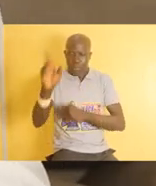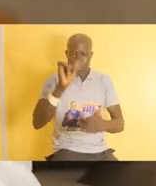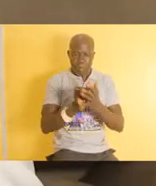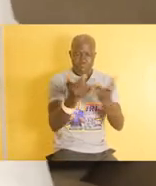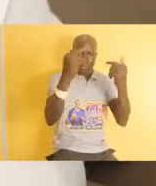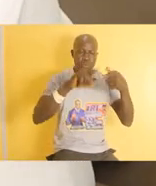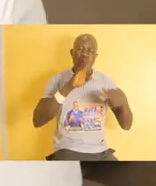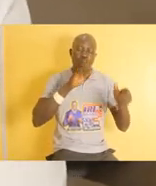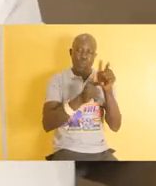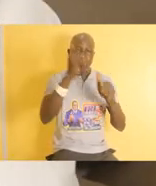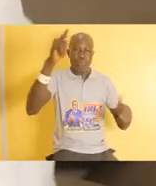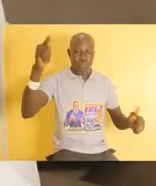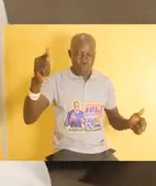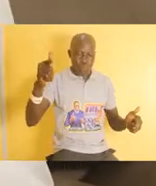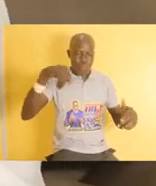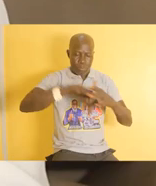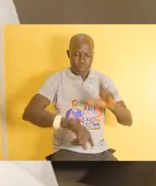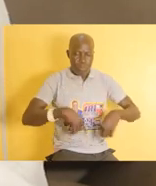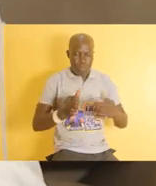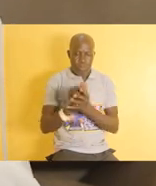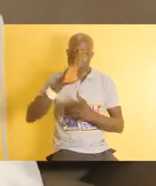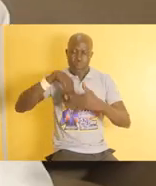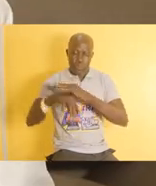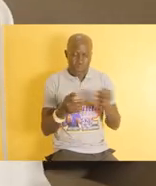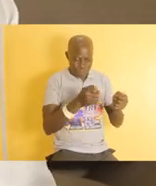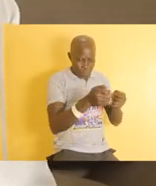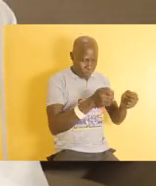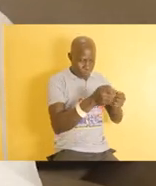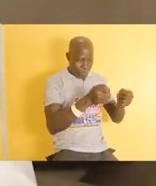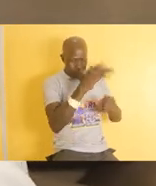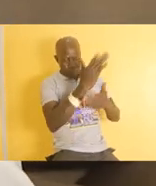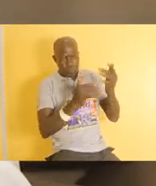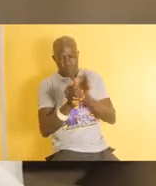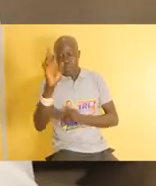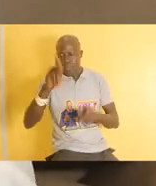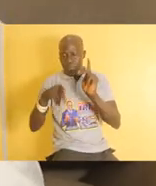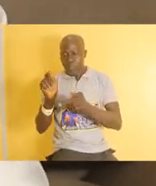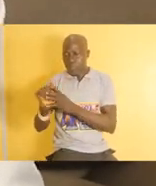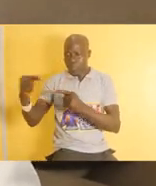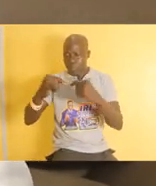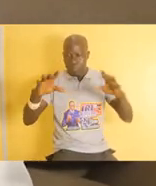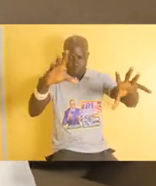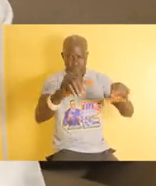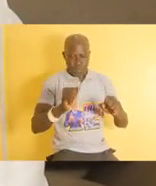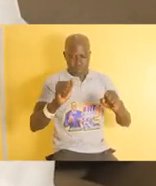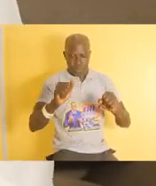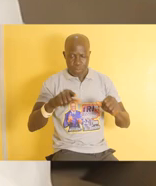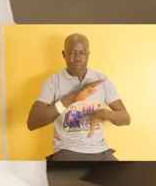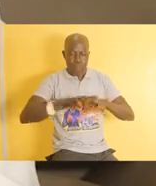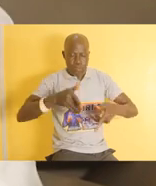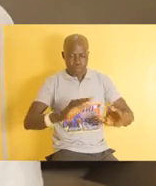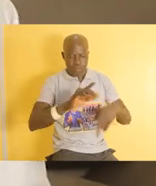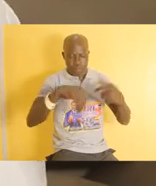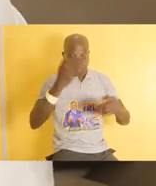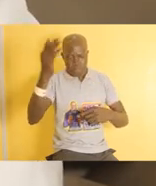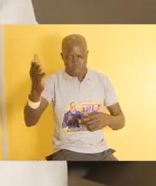e lati je eyan. You have been destined to be great in life. Lati wa ni sakoso. To be in charge of country. Ti aye ba gba omo. If the enemy grab you. Ti won je ko debe. They